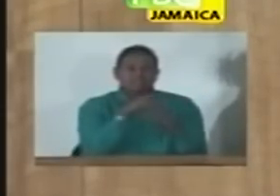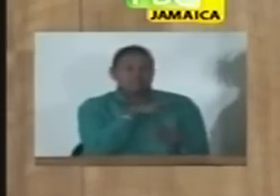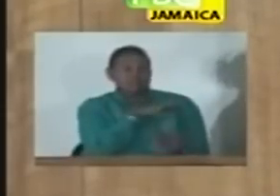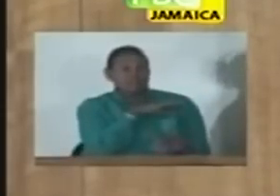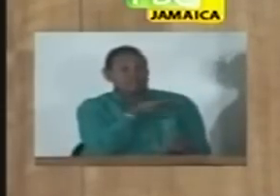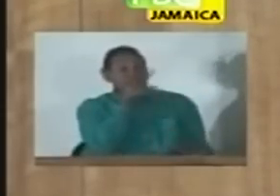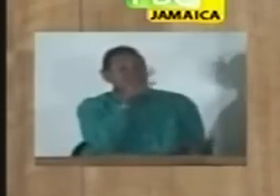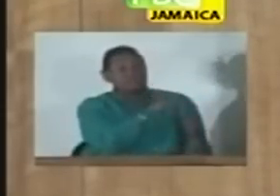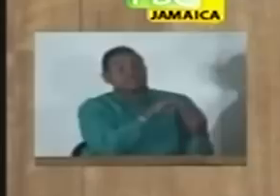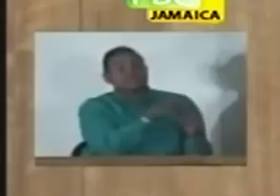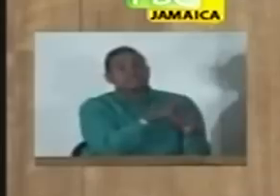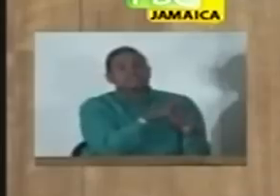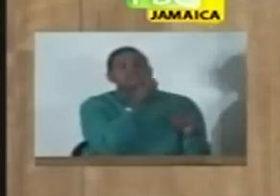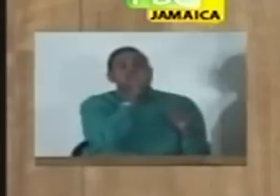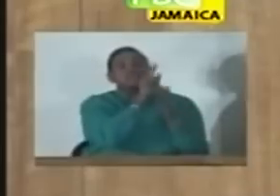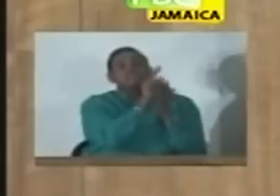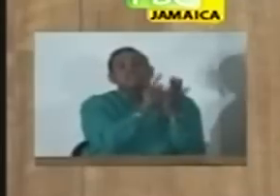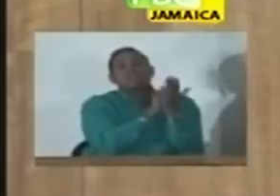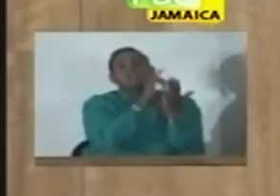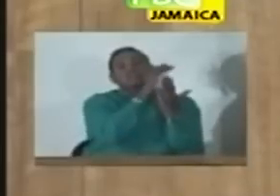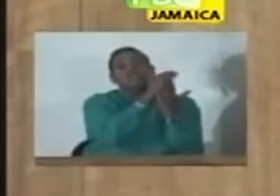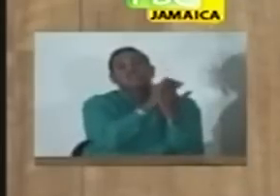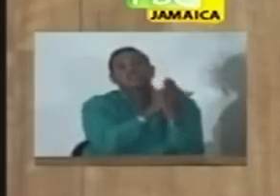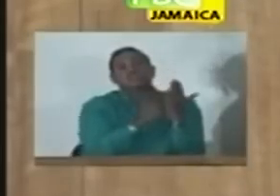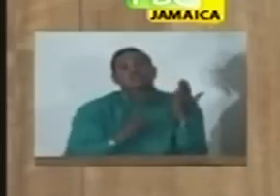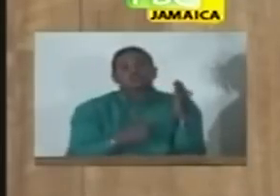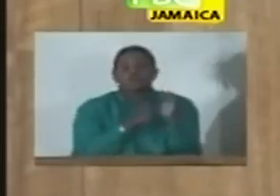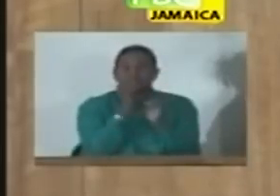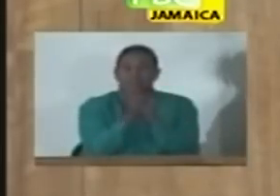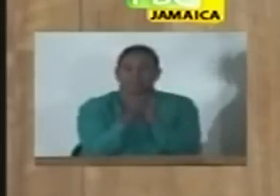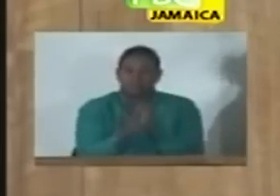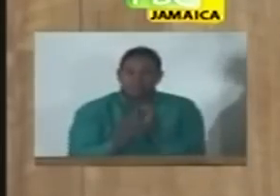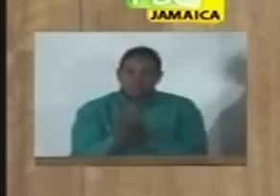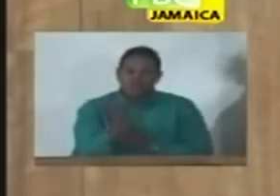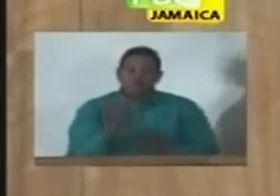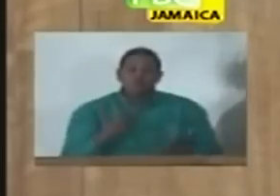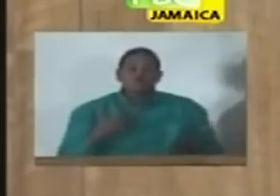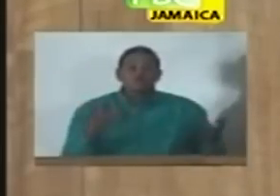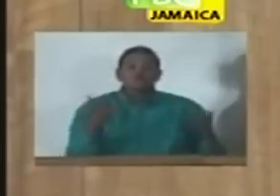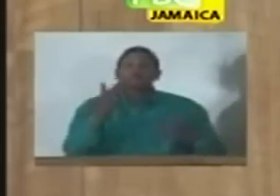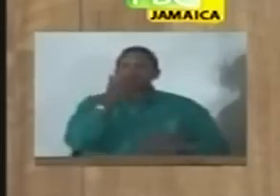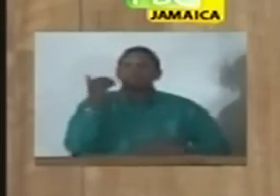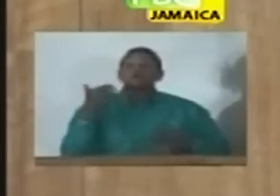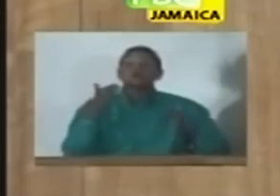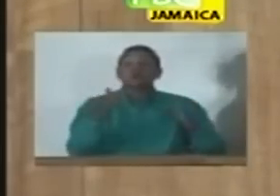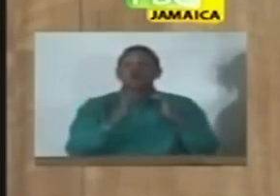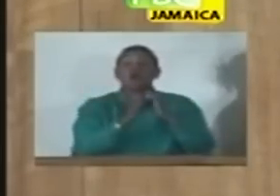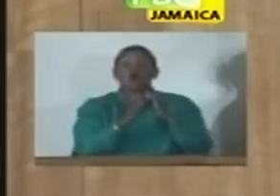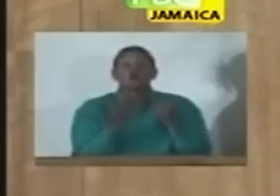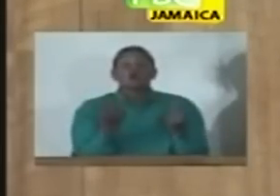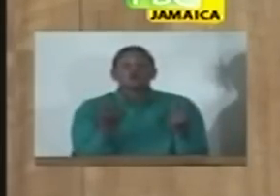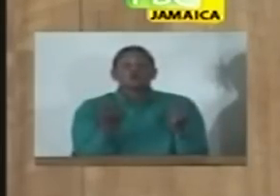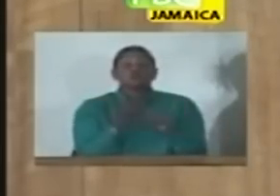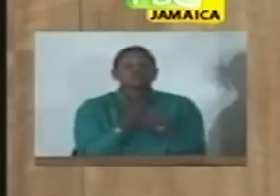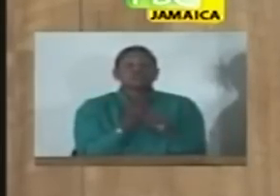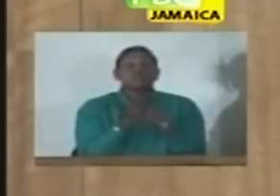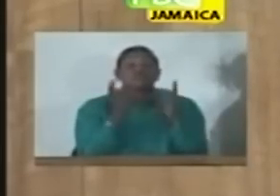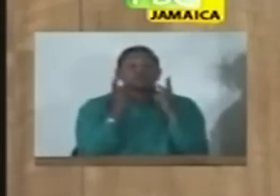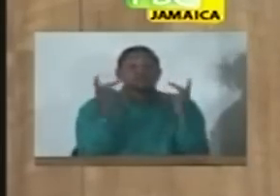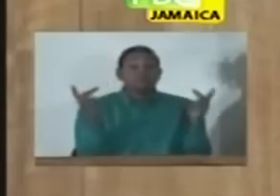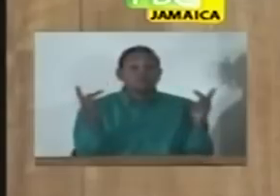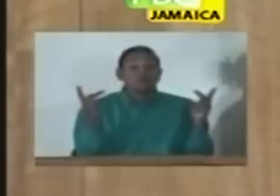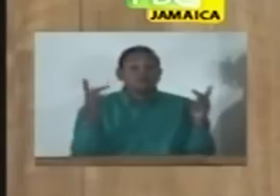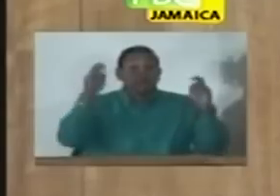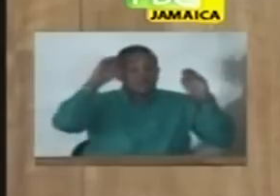benefits of the legislations we pass. And one of the best way to do this is the public